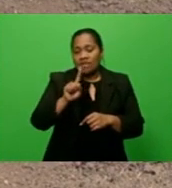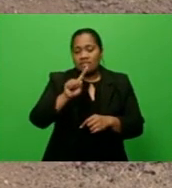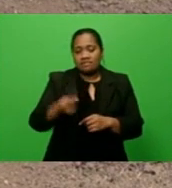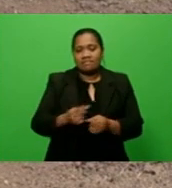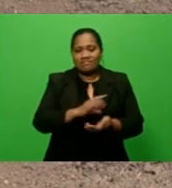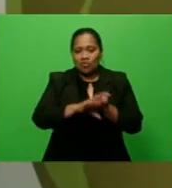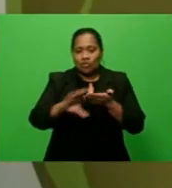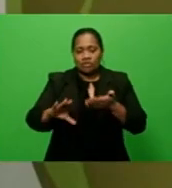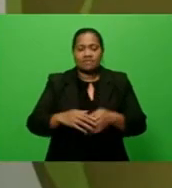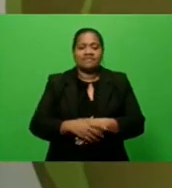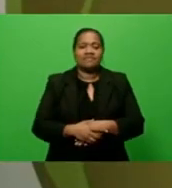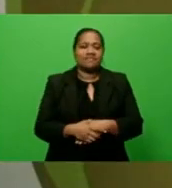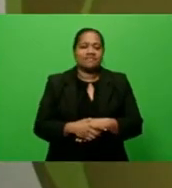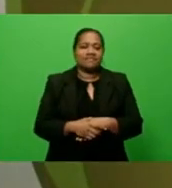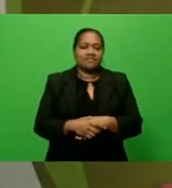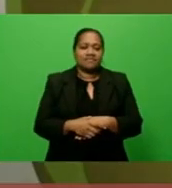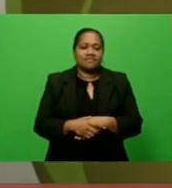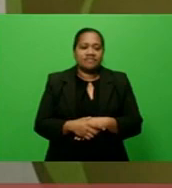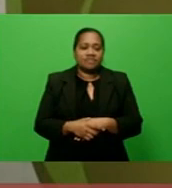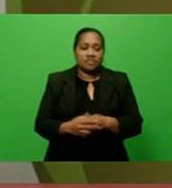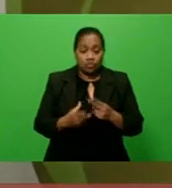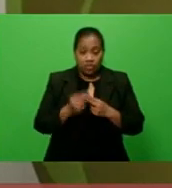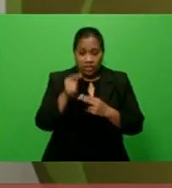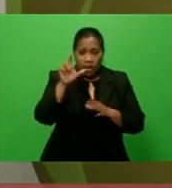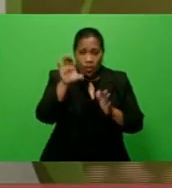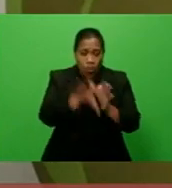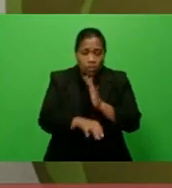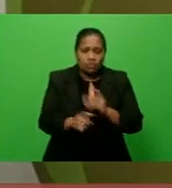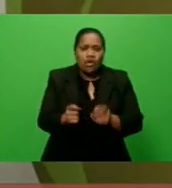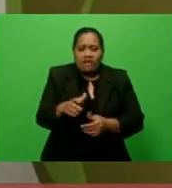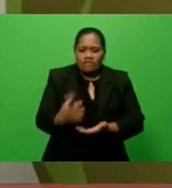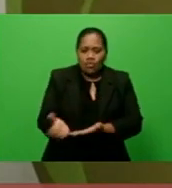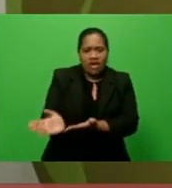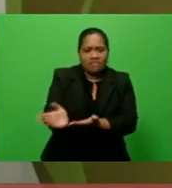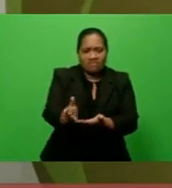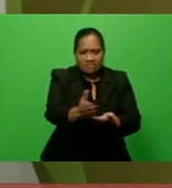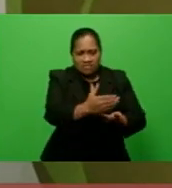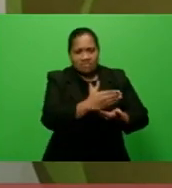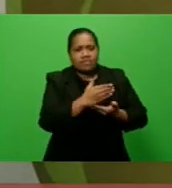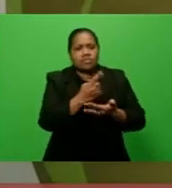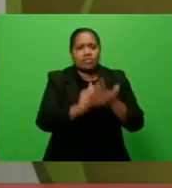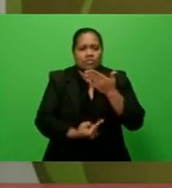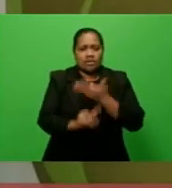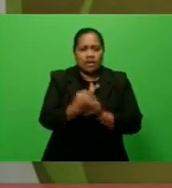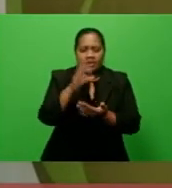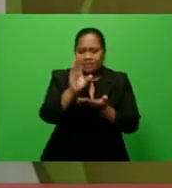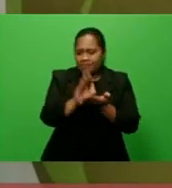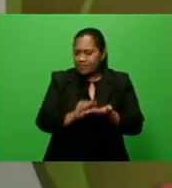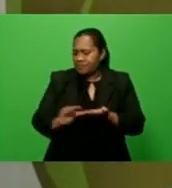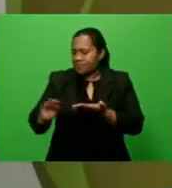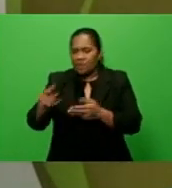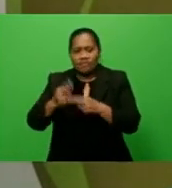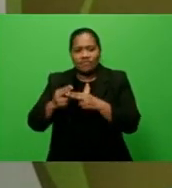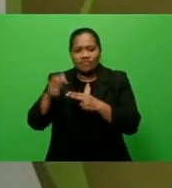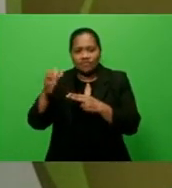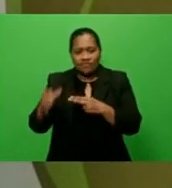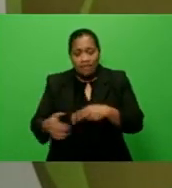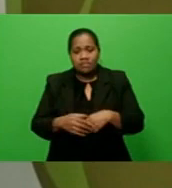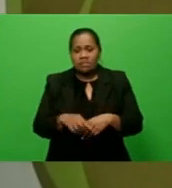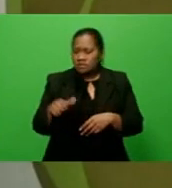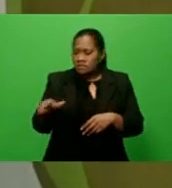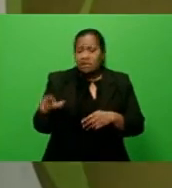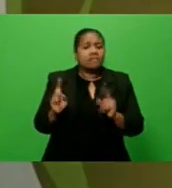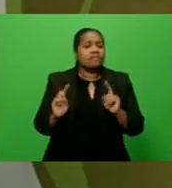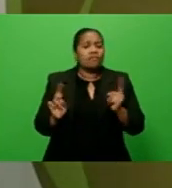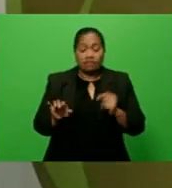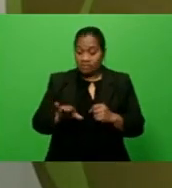$471,000. We deduct cost after harvesting and the proceeds are given back to the farmers. The idea is basically for them to have